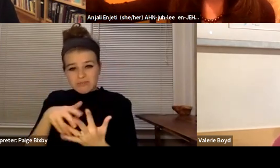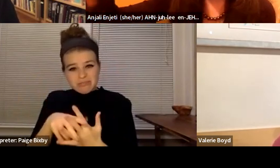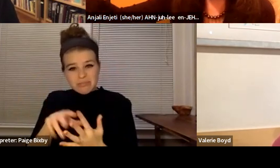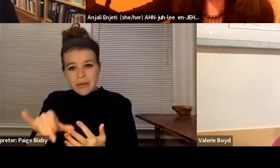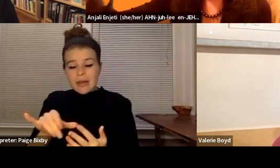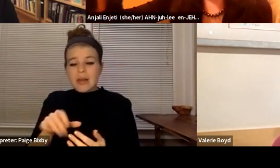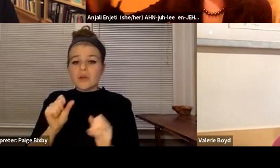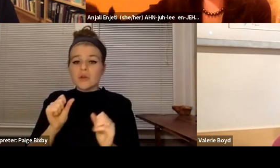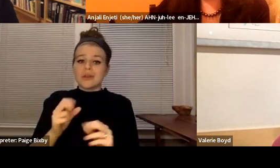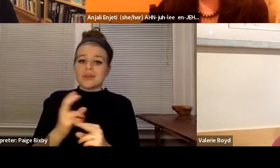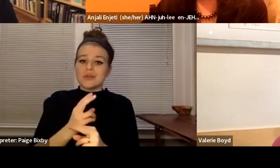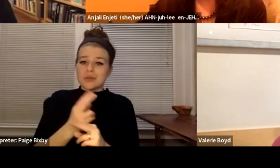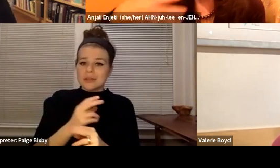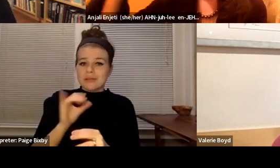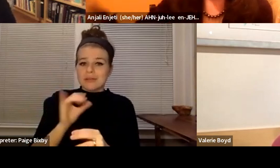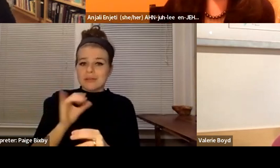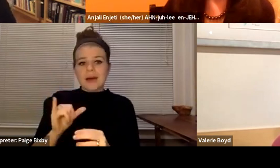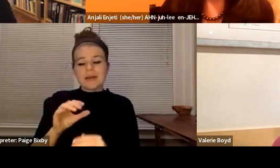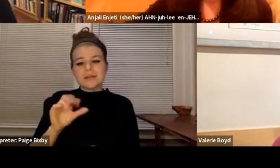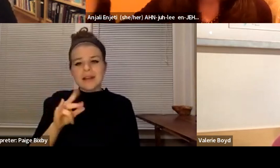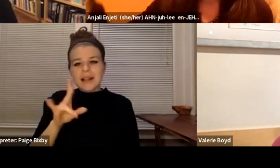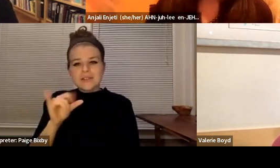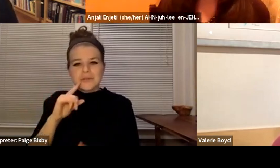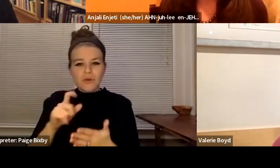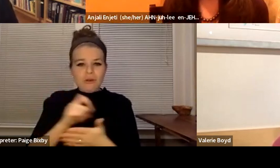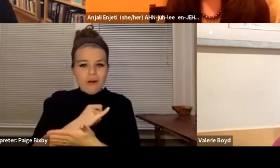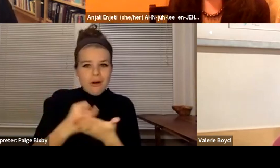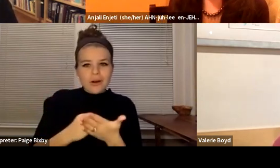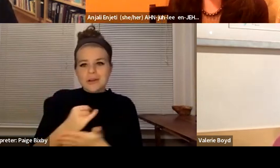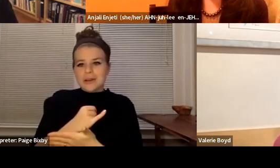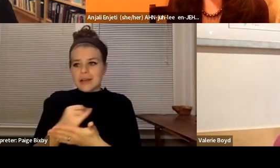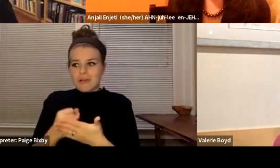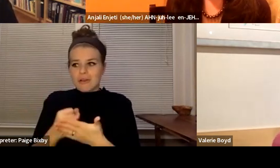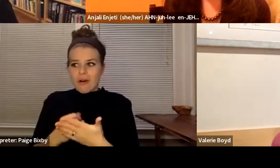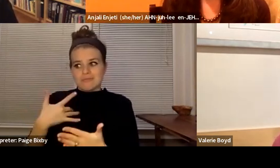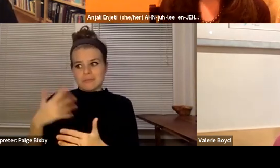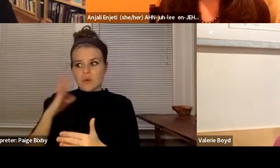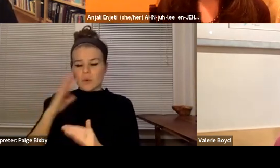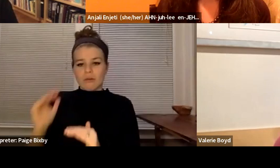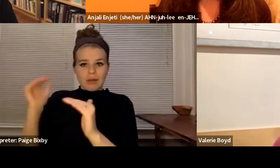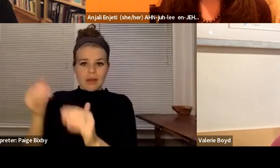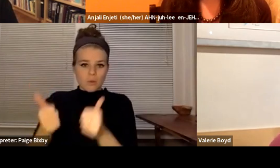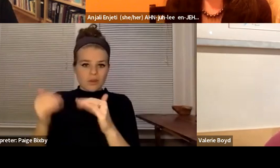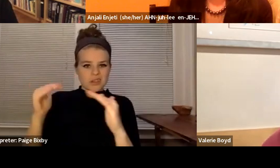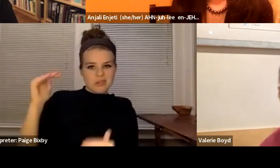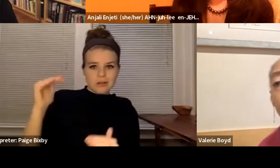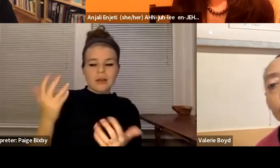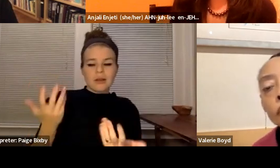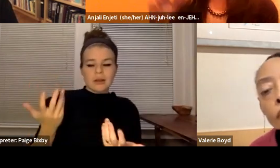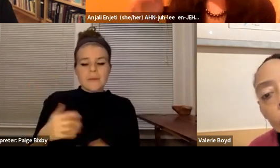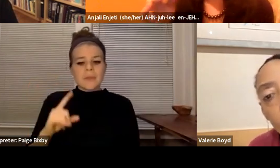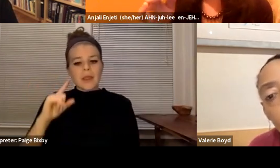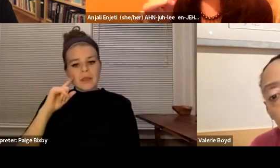analogy for art and art consumption and the kind of art that gets elevated. And I